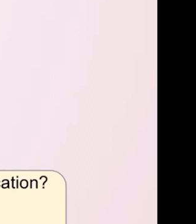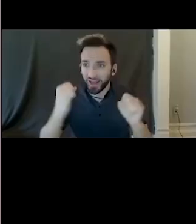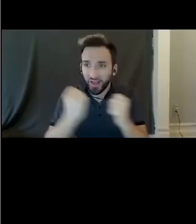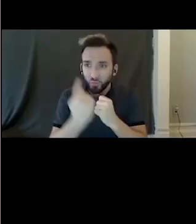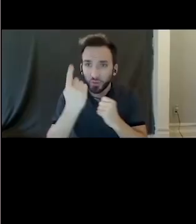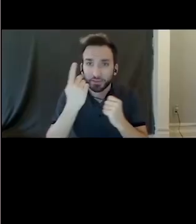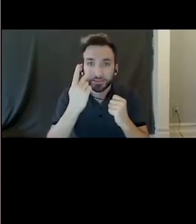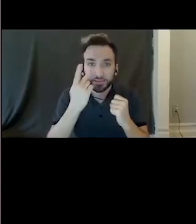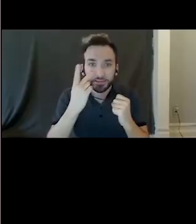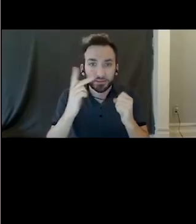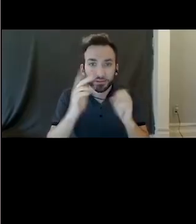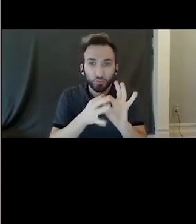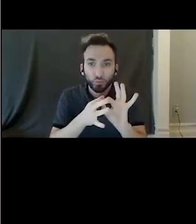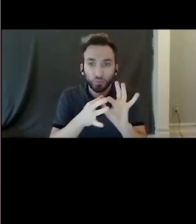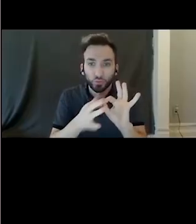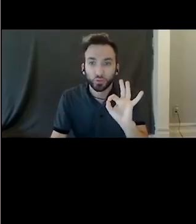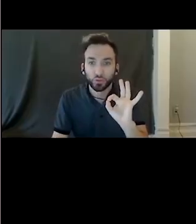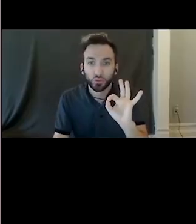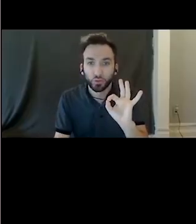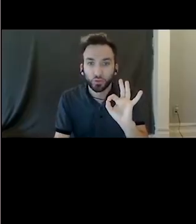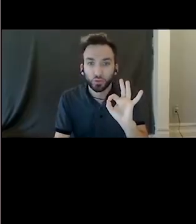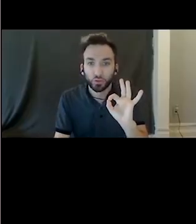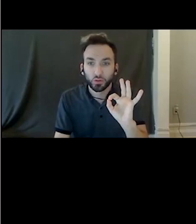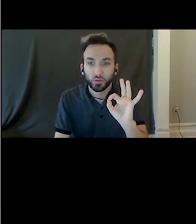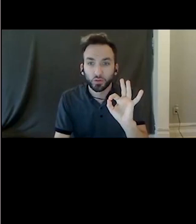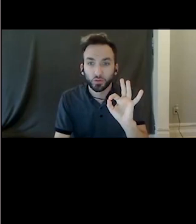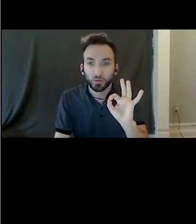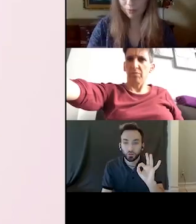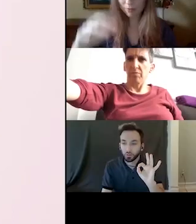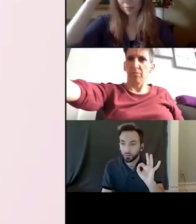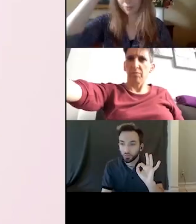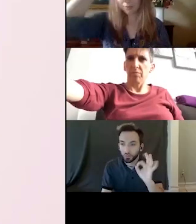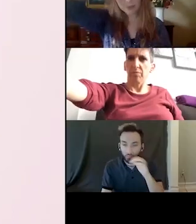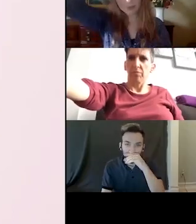the interpreter and the slides.